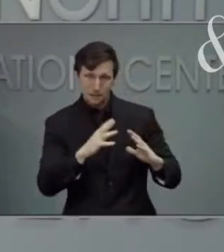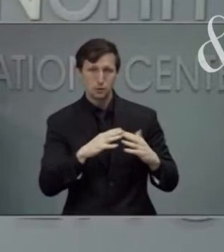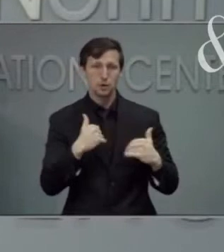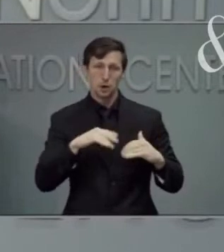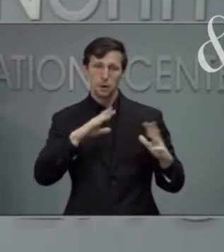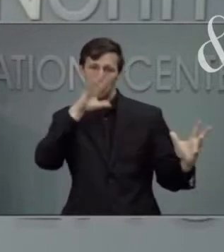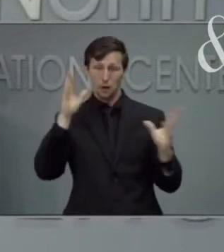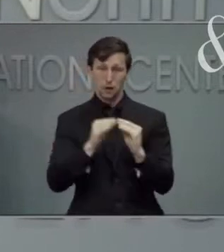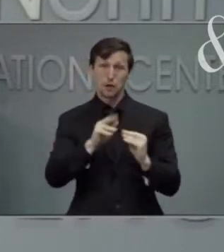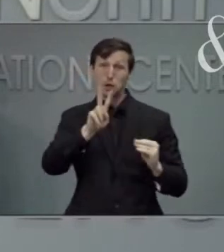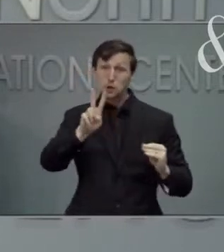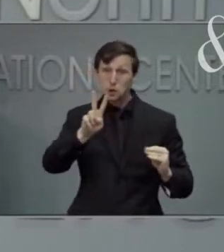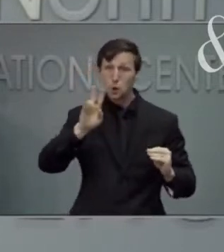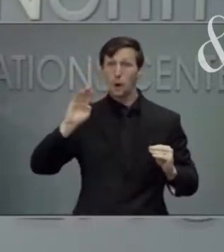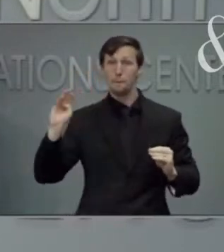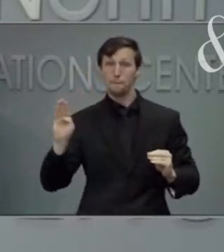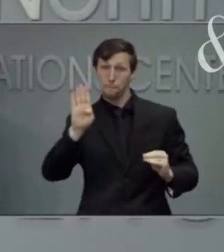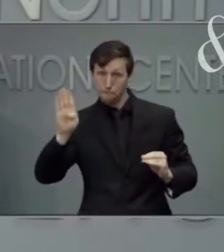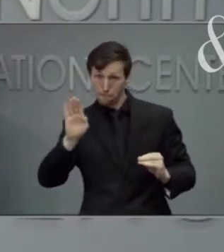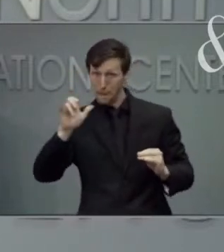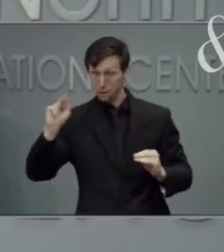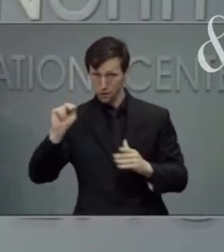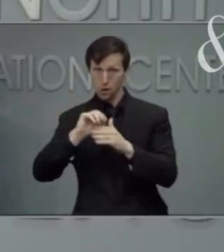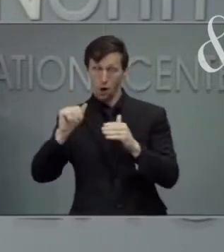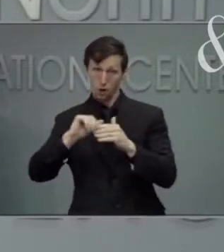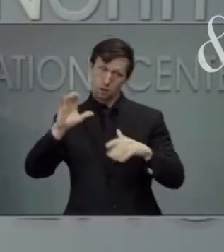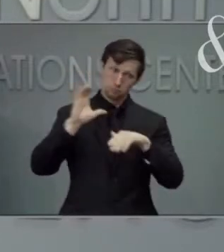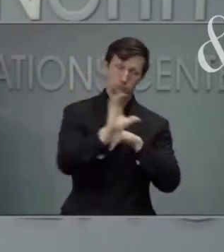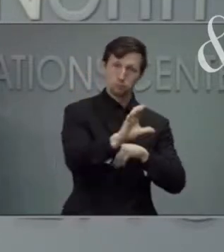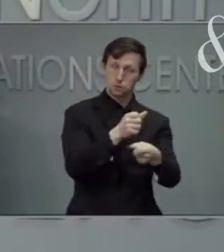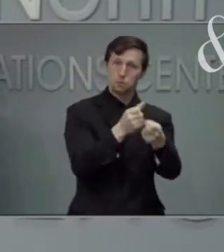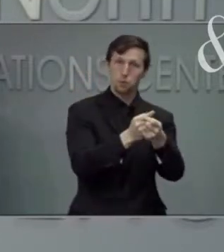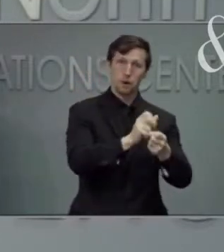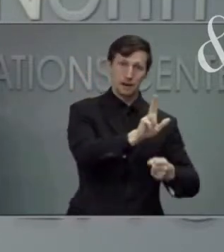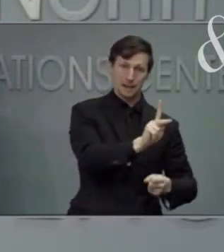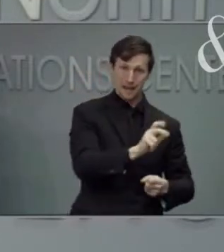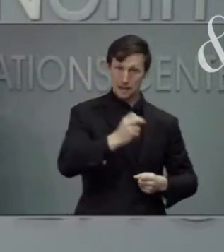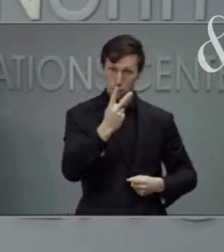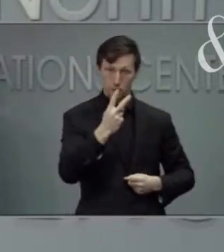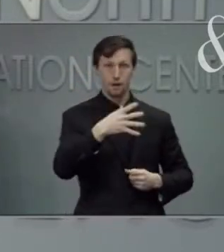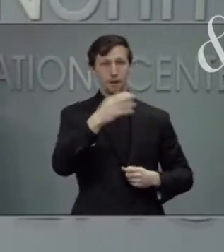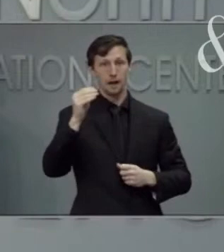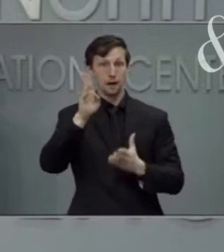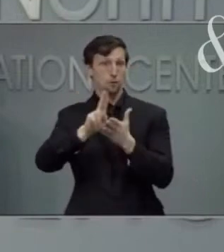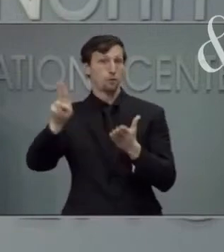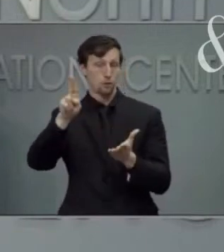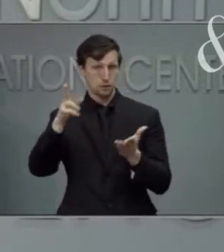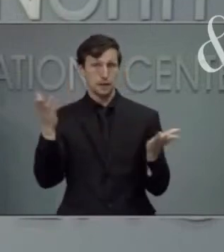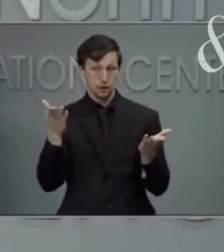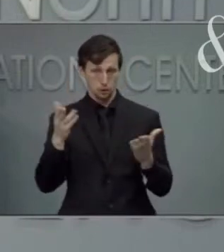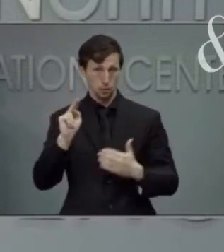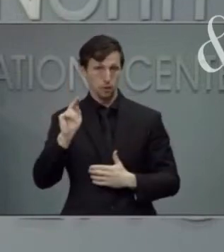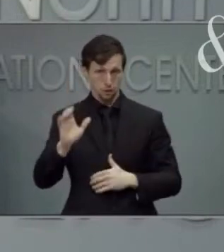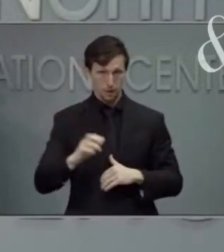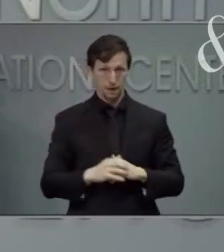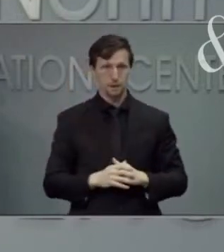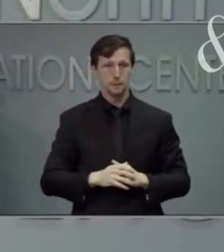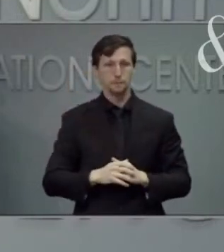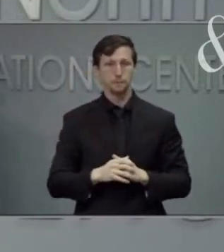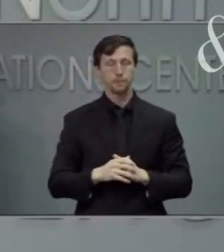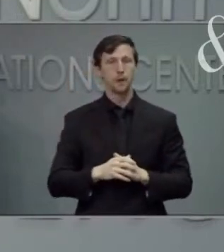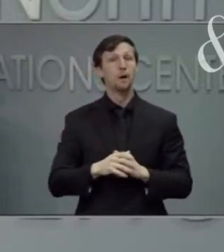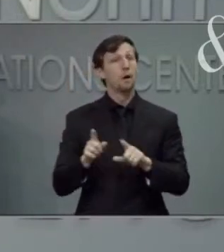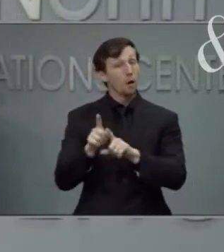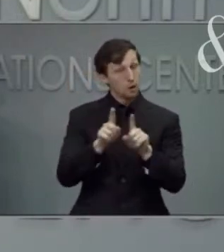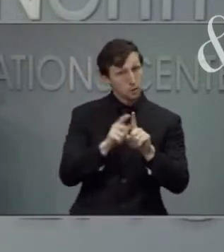assistance for public and private K-12 schools and higher education in our state. But North Carolina